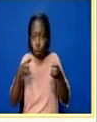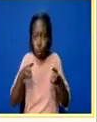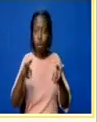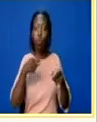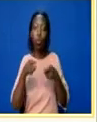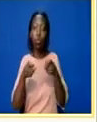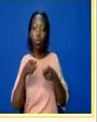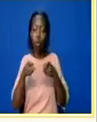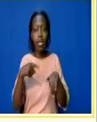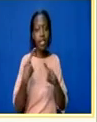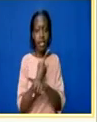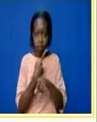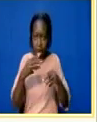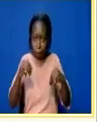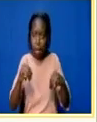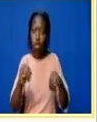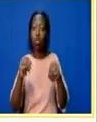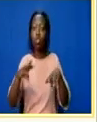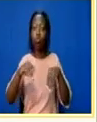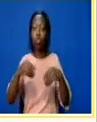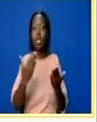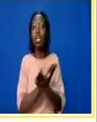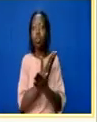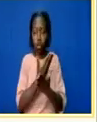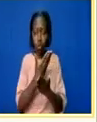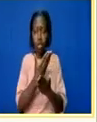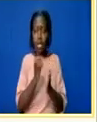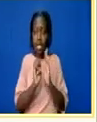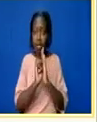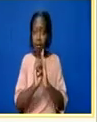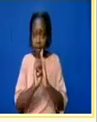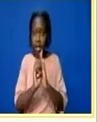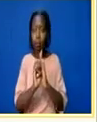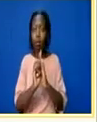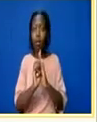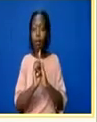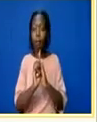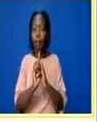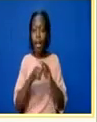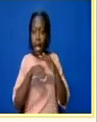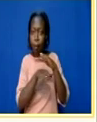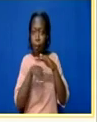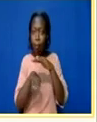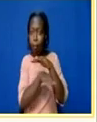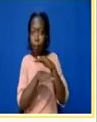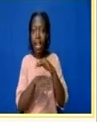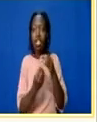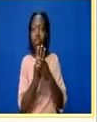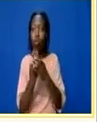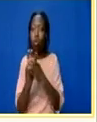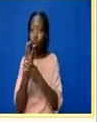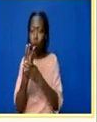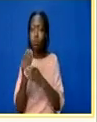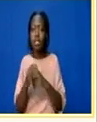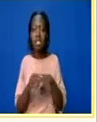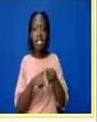of soil erosion, go, especially the best one, planting ground cover crops. Avoid cutting down trees.